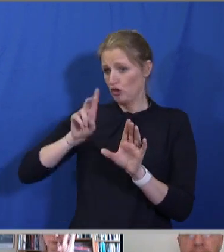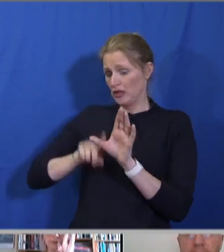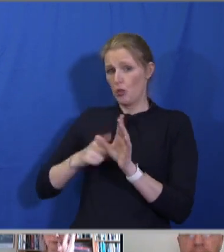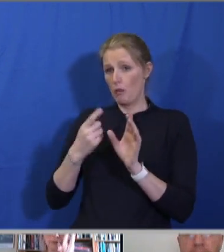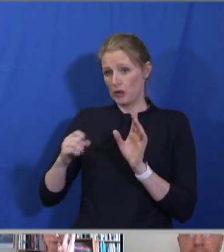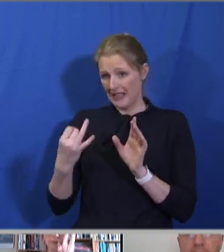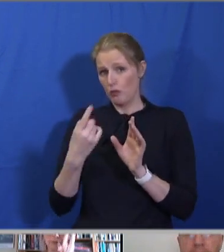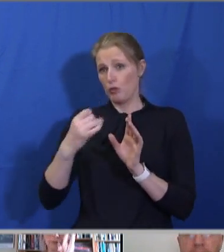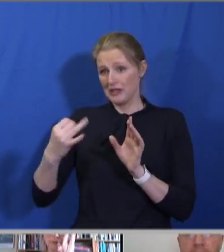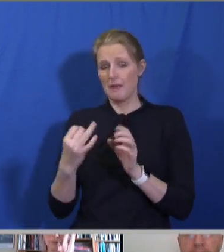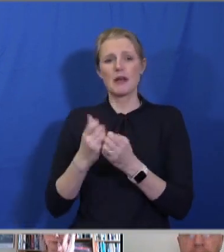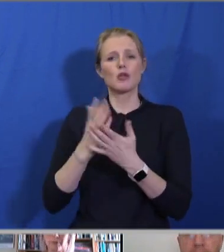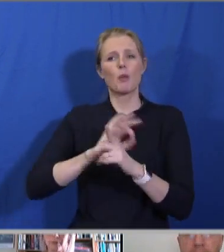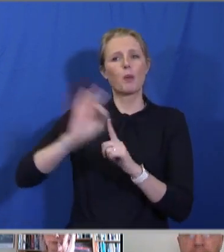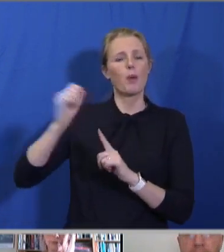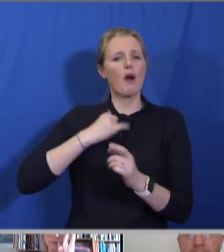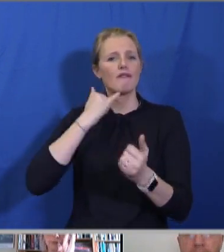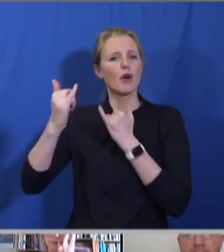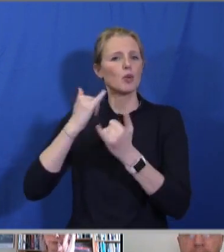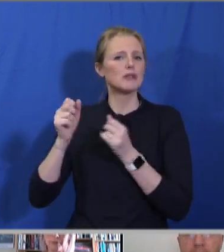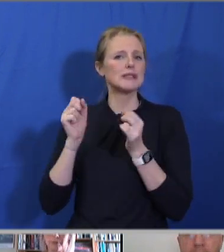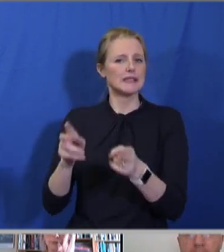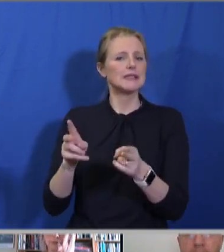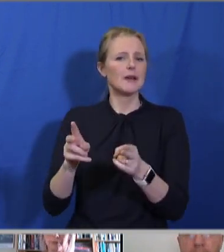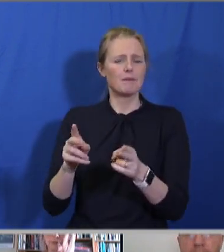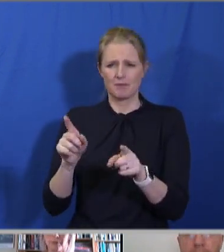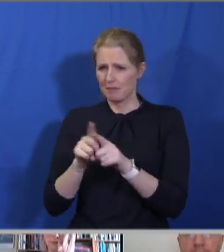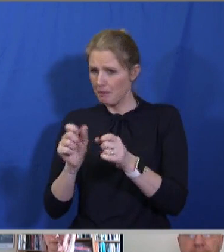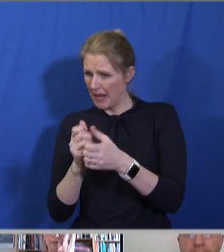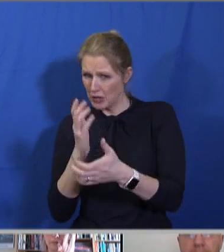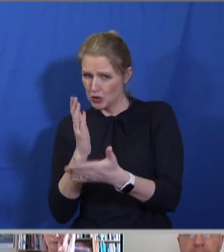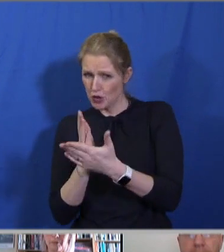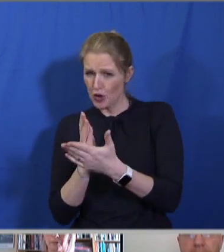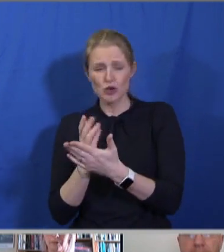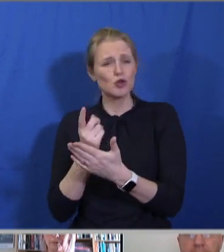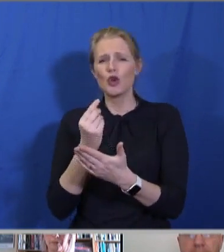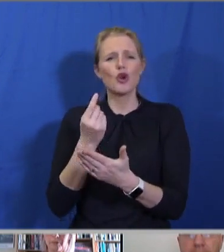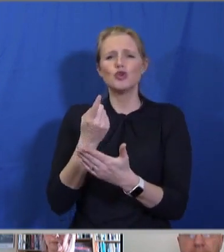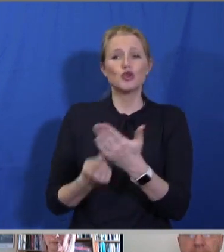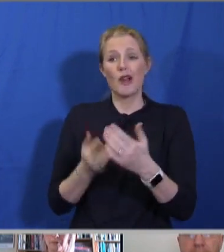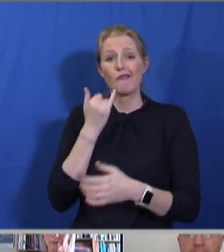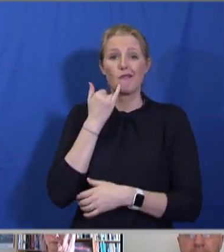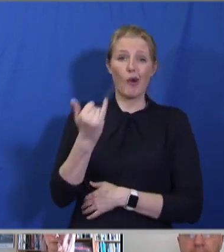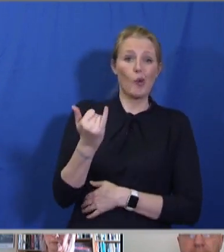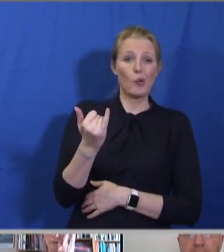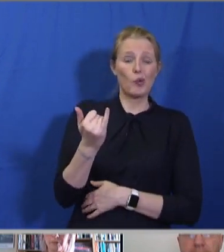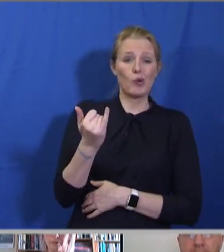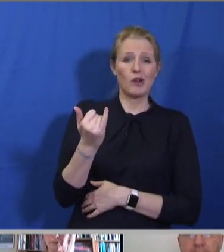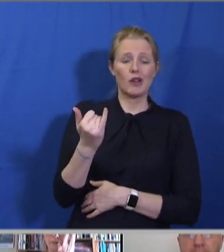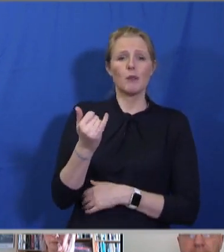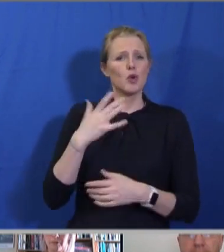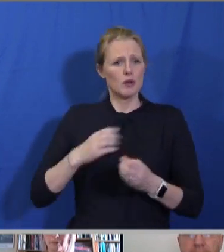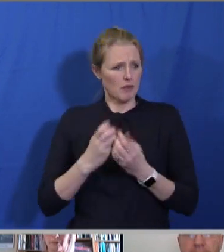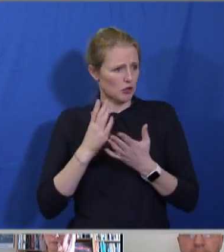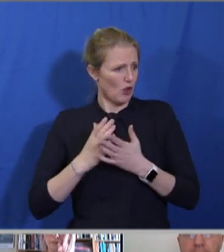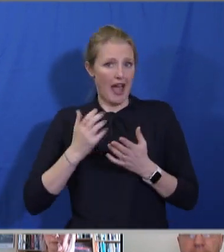the telephony systems, but also then improving the use of those systems to make sure that it's not just the telephone there, but there's someone there to answer the phone and